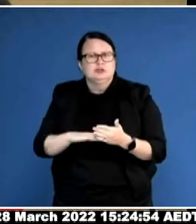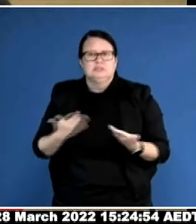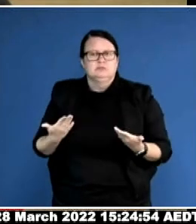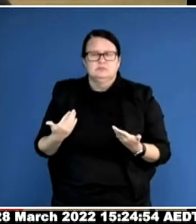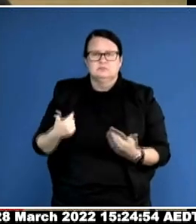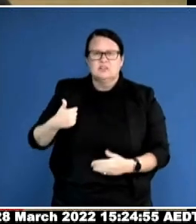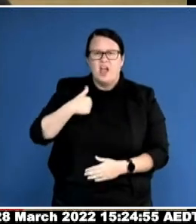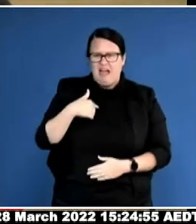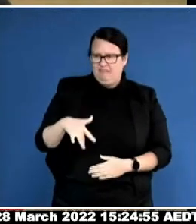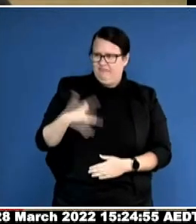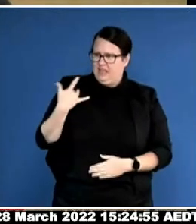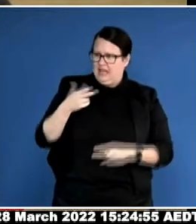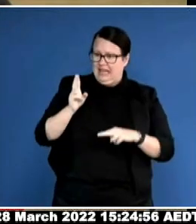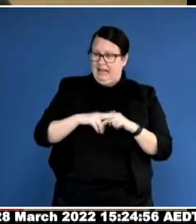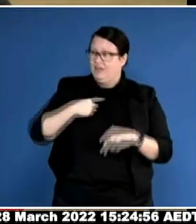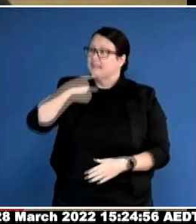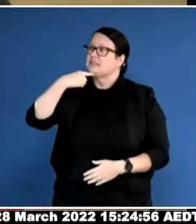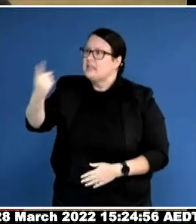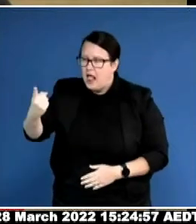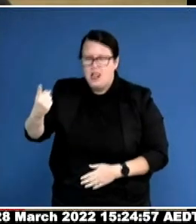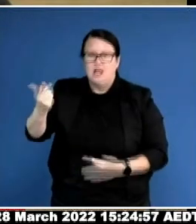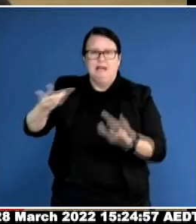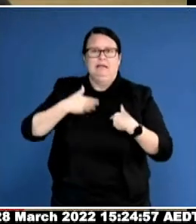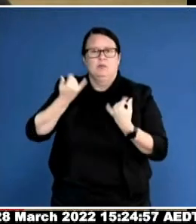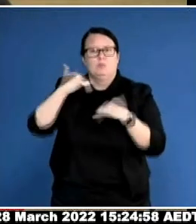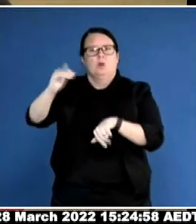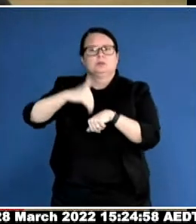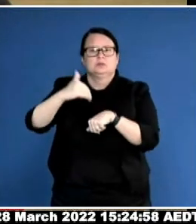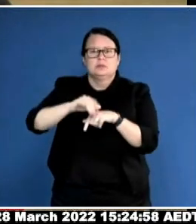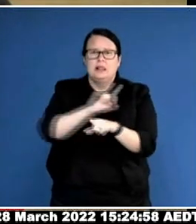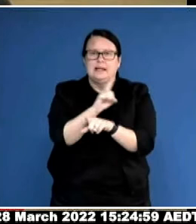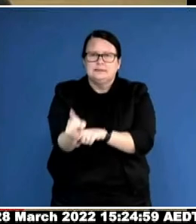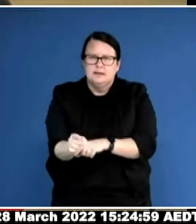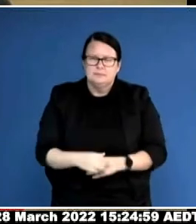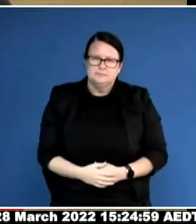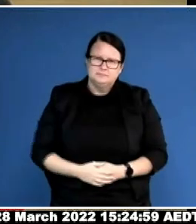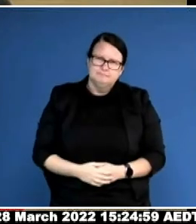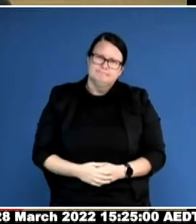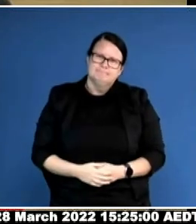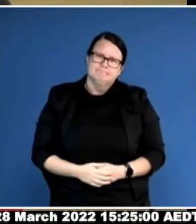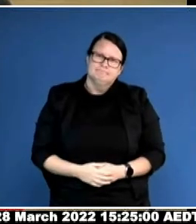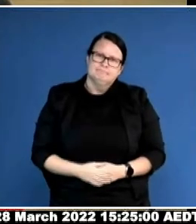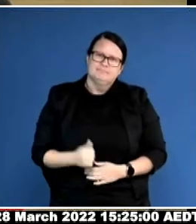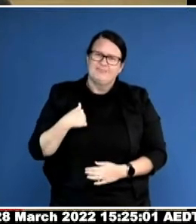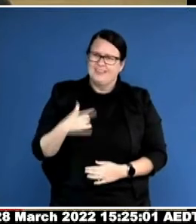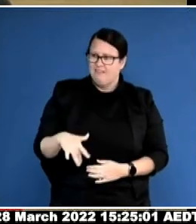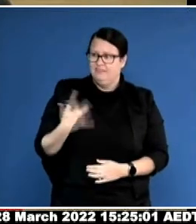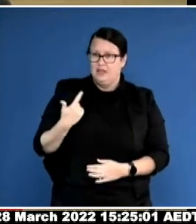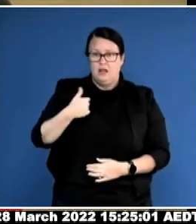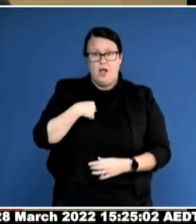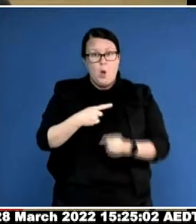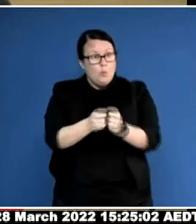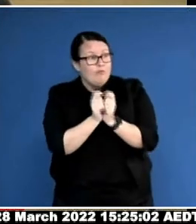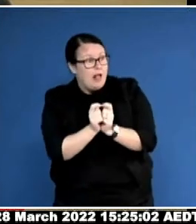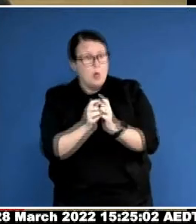was experiencing repercussions for reporting incidents. This also contributed to feeling like I was not of value or